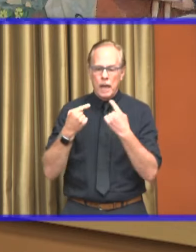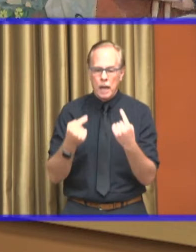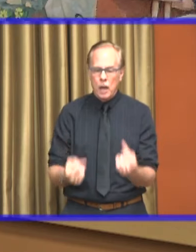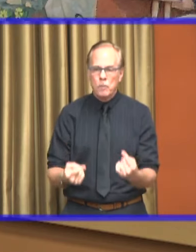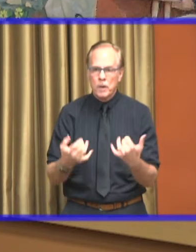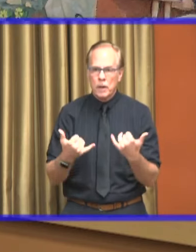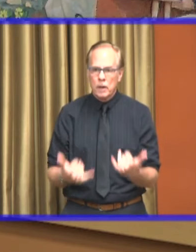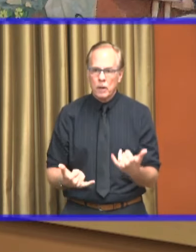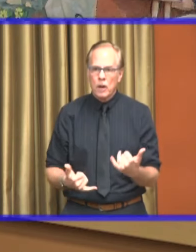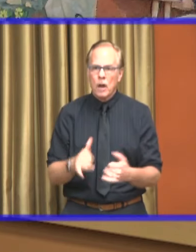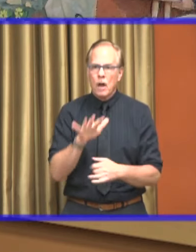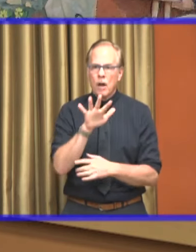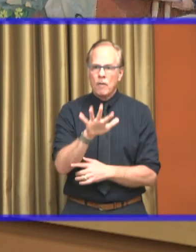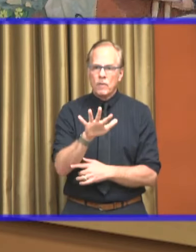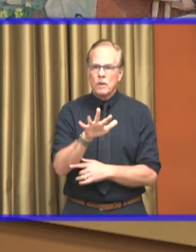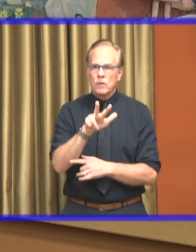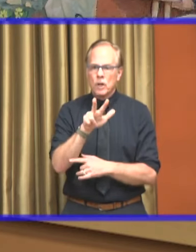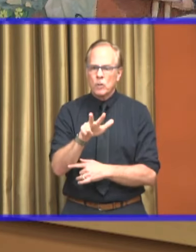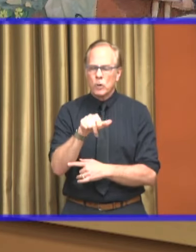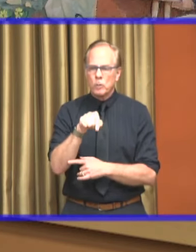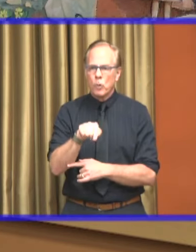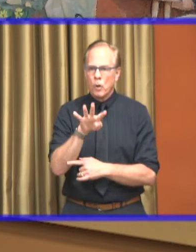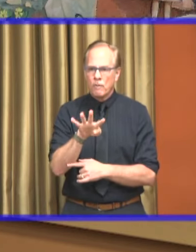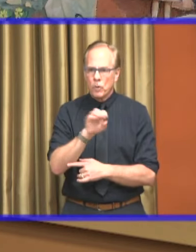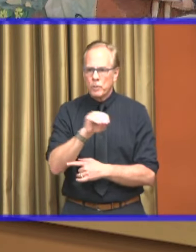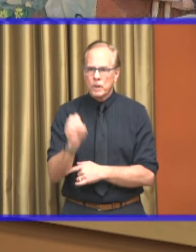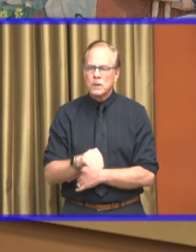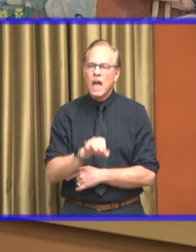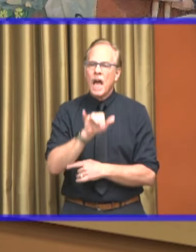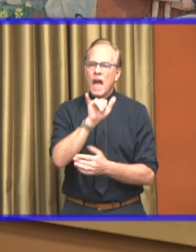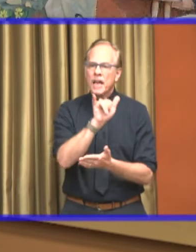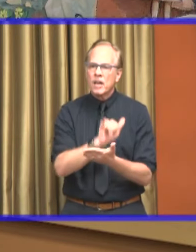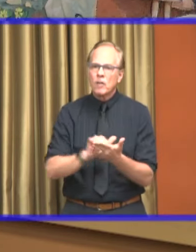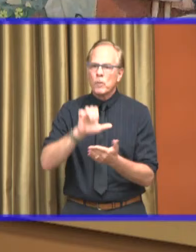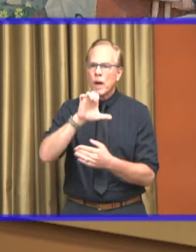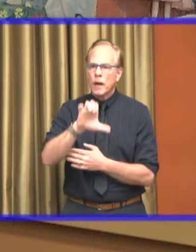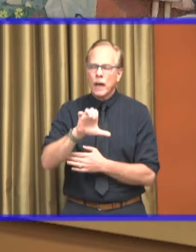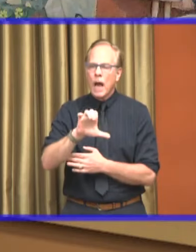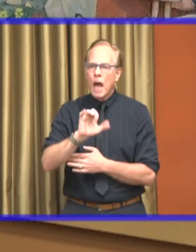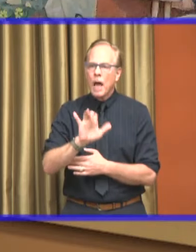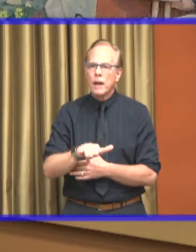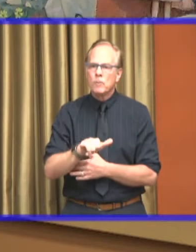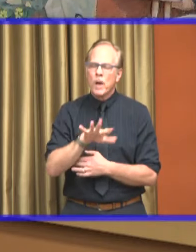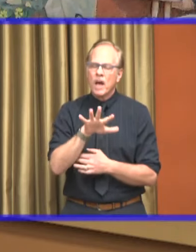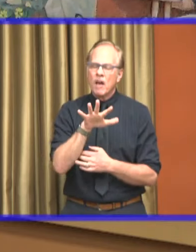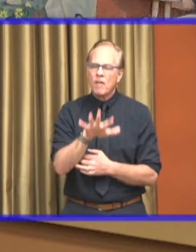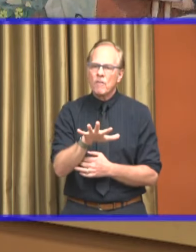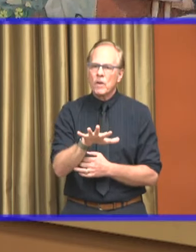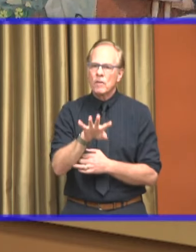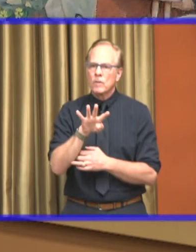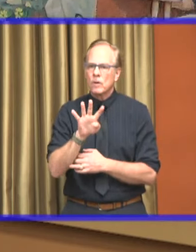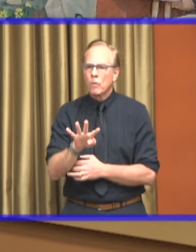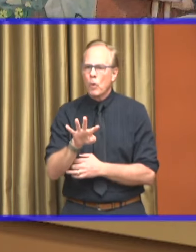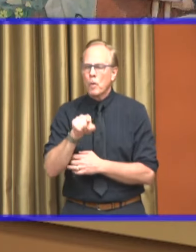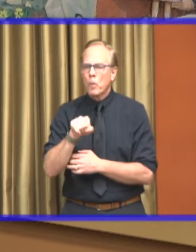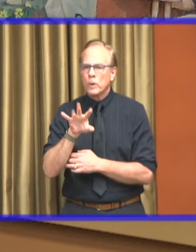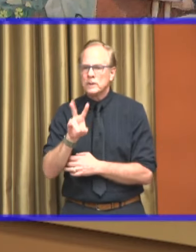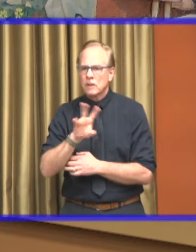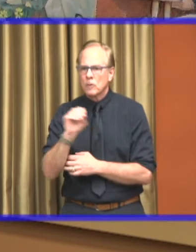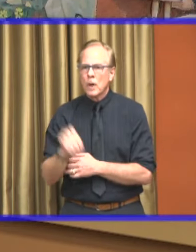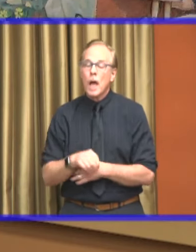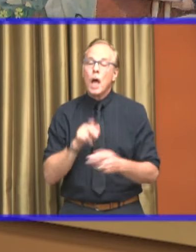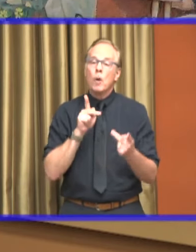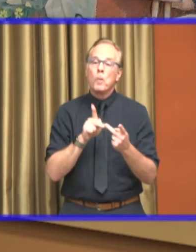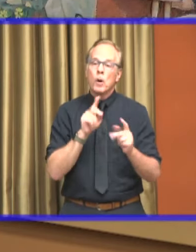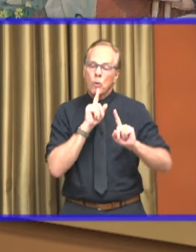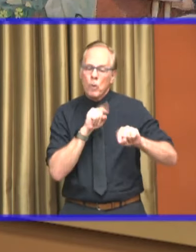today is 53.4%. Yavapai County's response rate is about 51.7%. Prescott's response